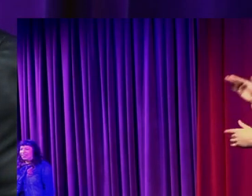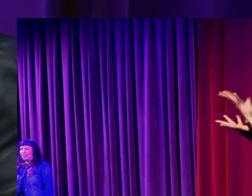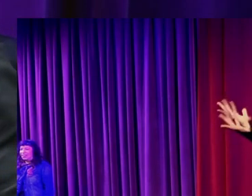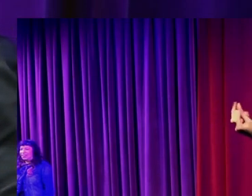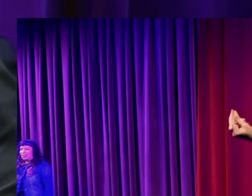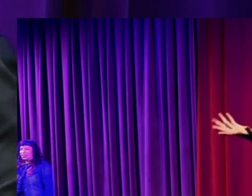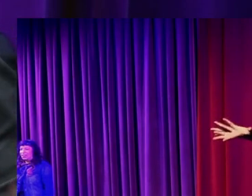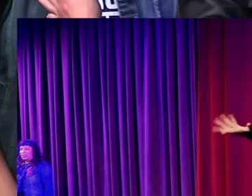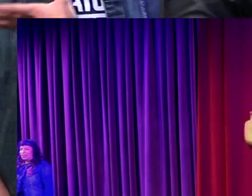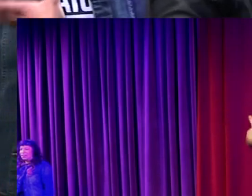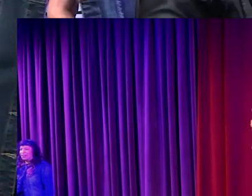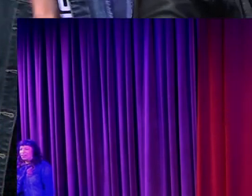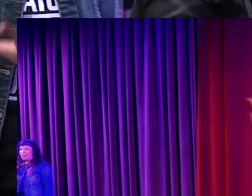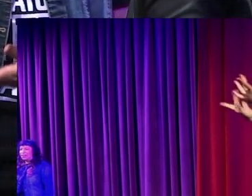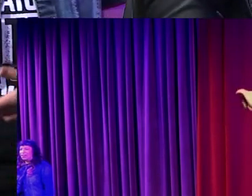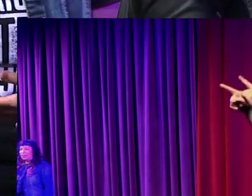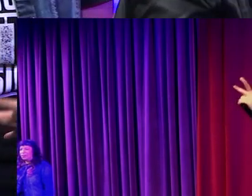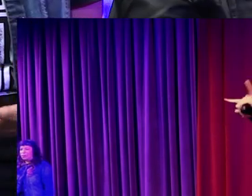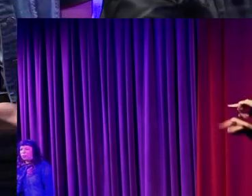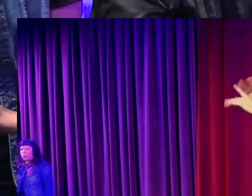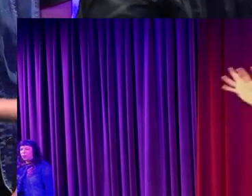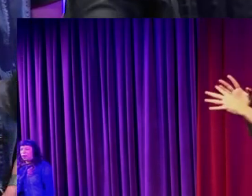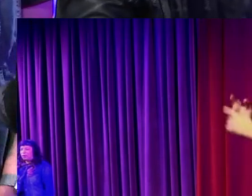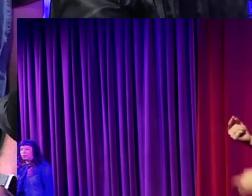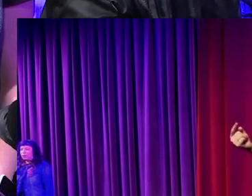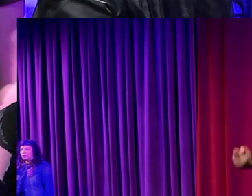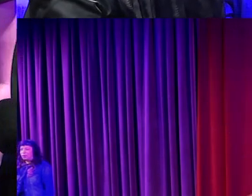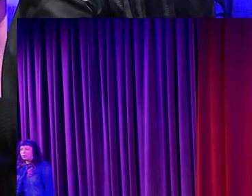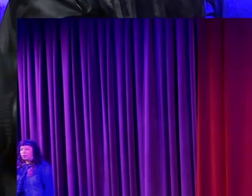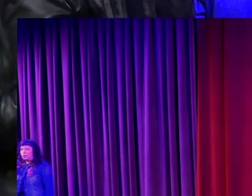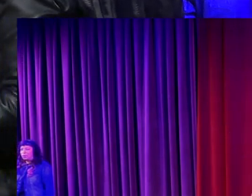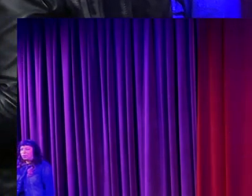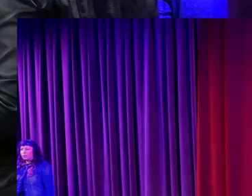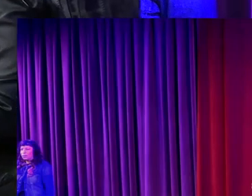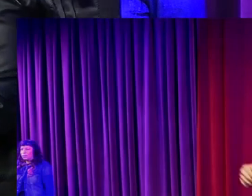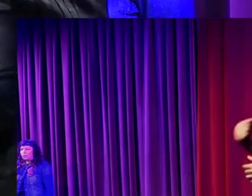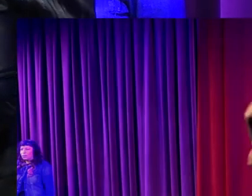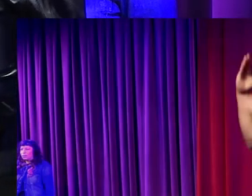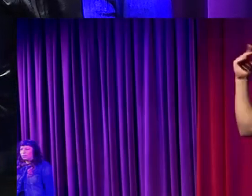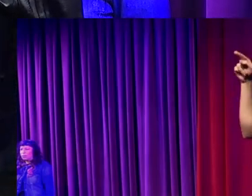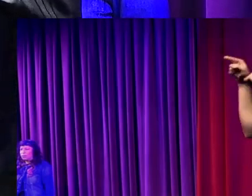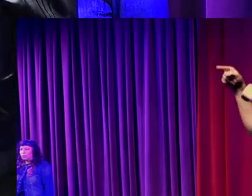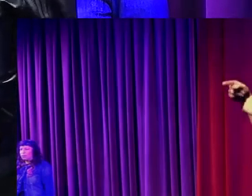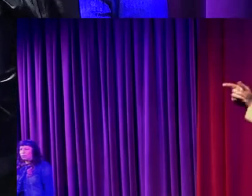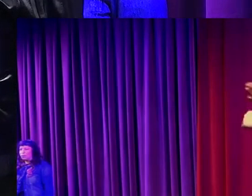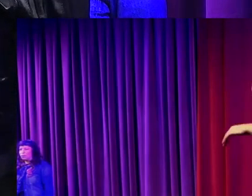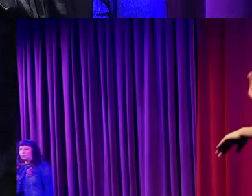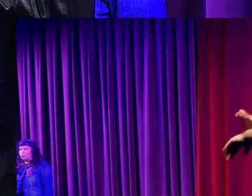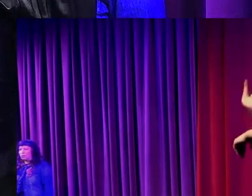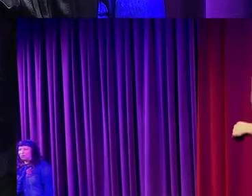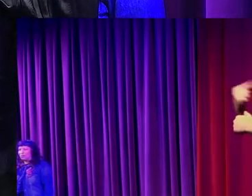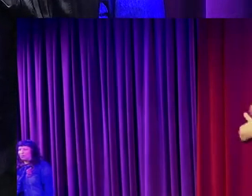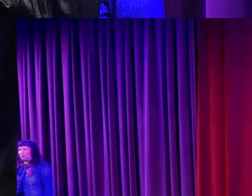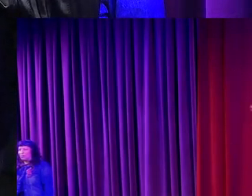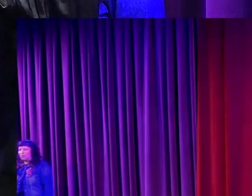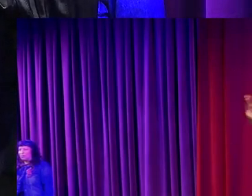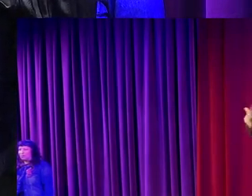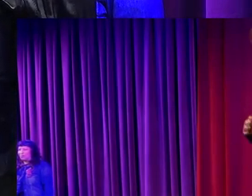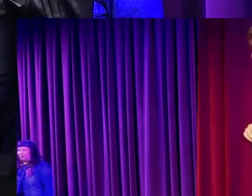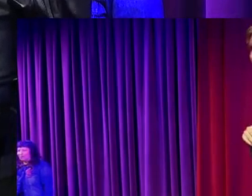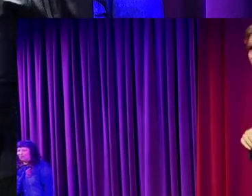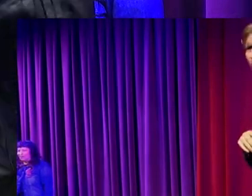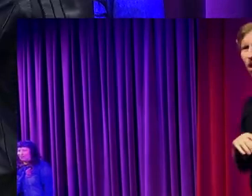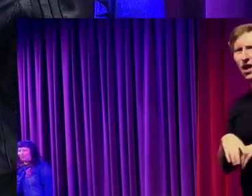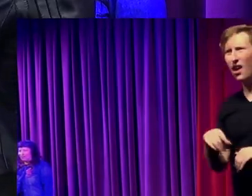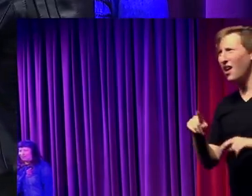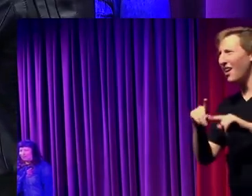I saw the love in your eyes. I hope she saw it too. Oh God, yes. It's but then radiant. She just walked, they walked away. They just walked away?